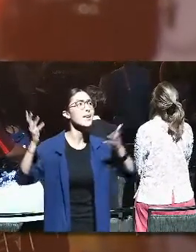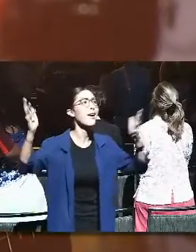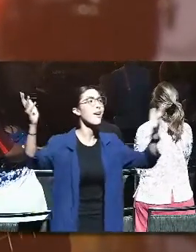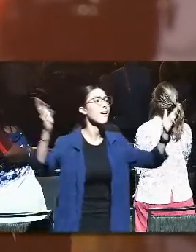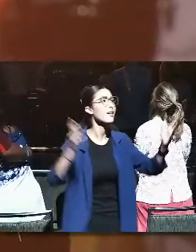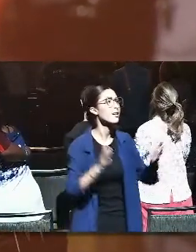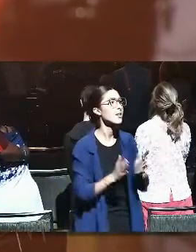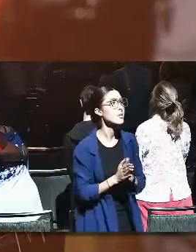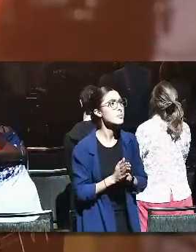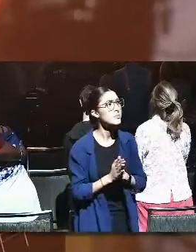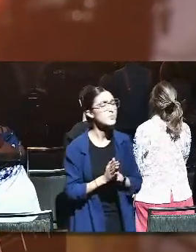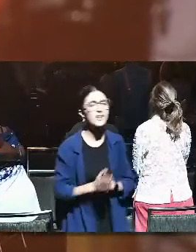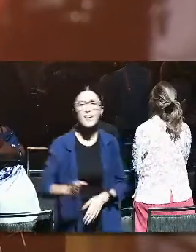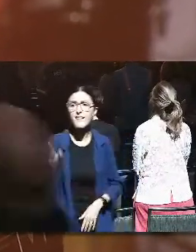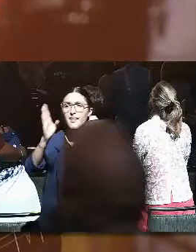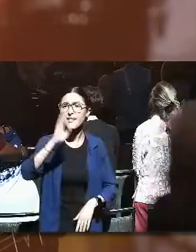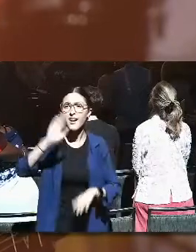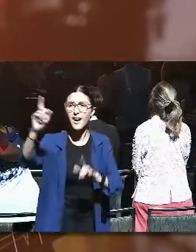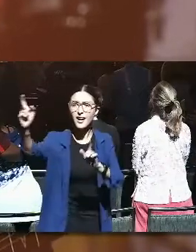God, give us